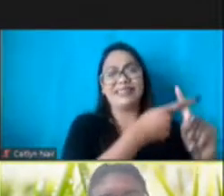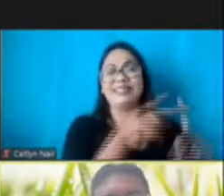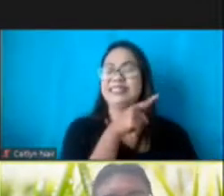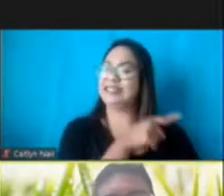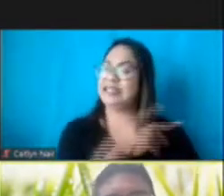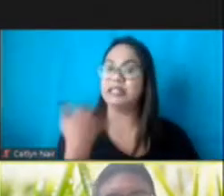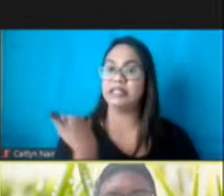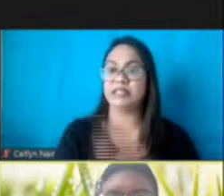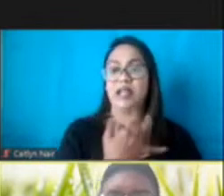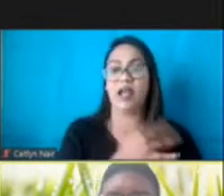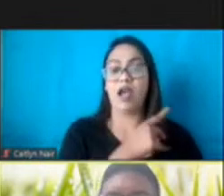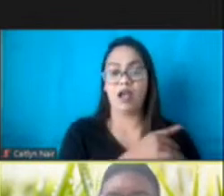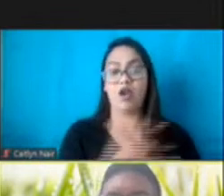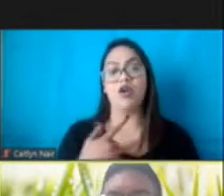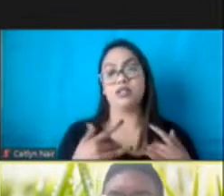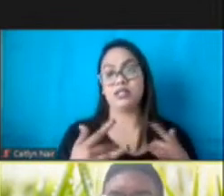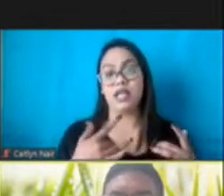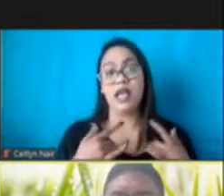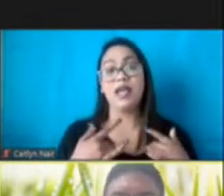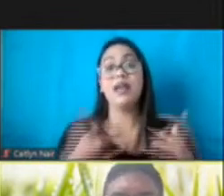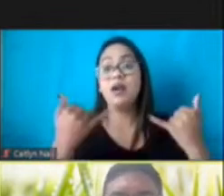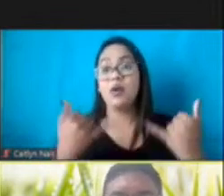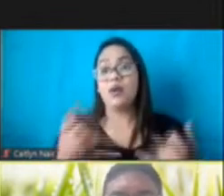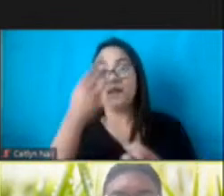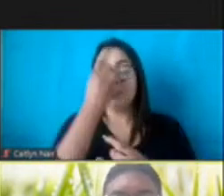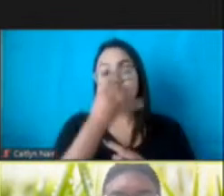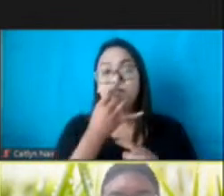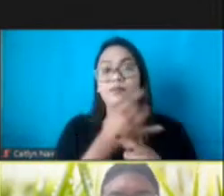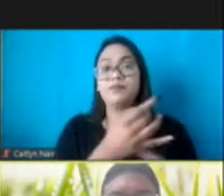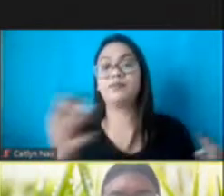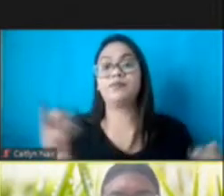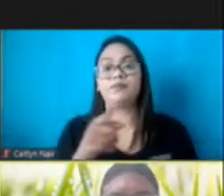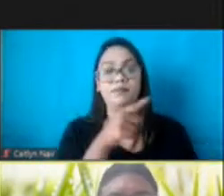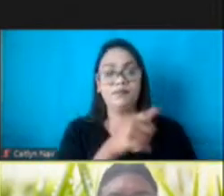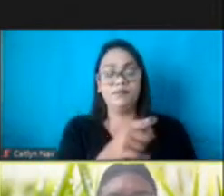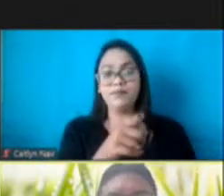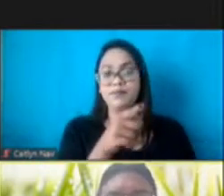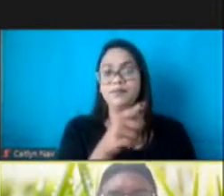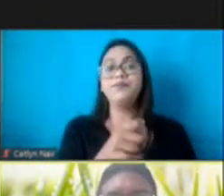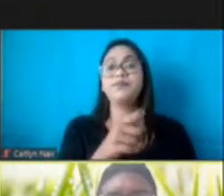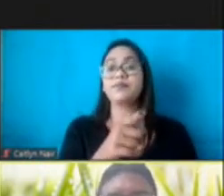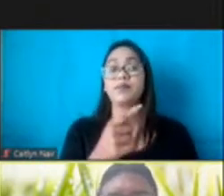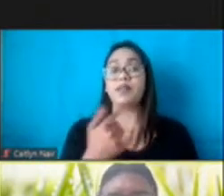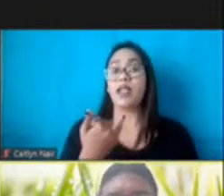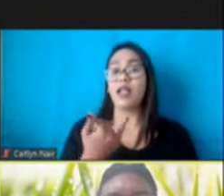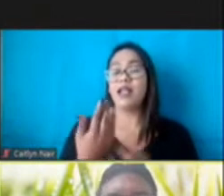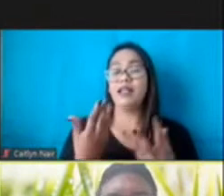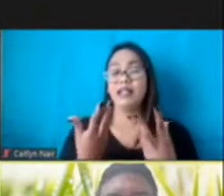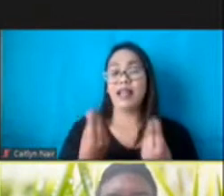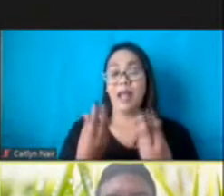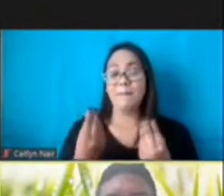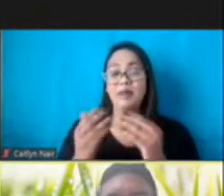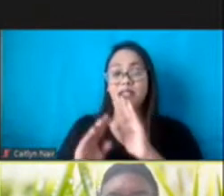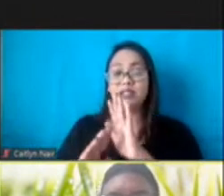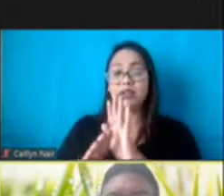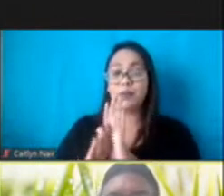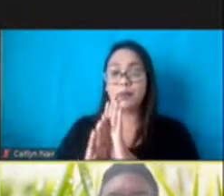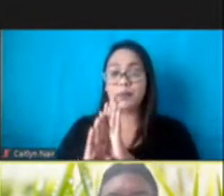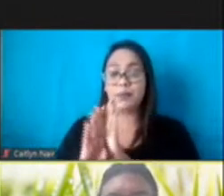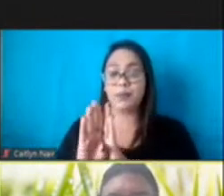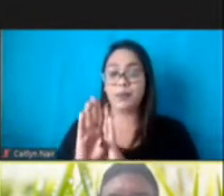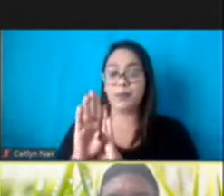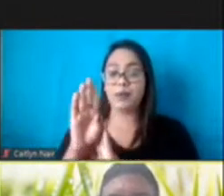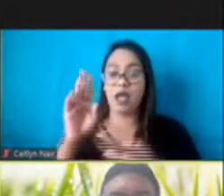Now, we need to understand that over the years, the trauma numbers and the road